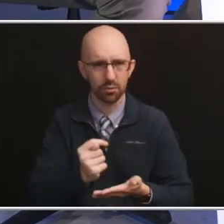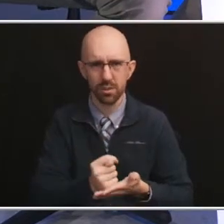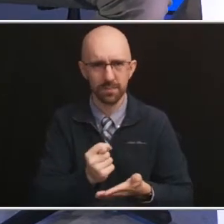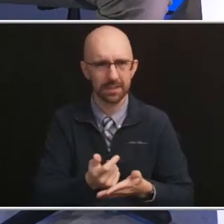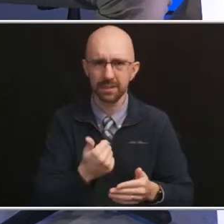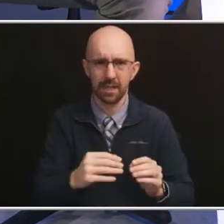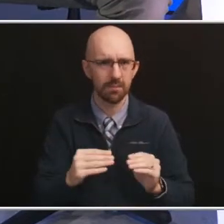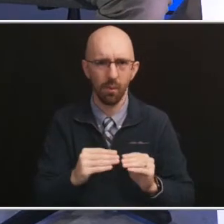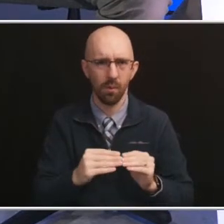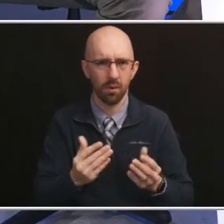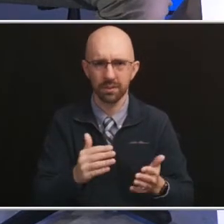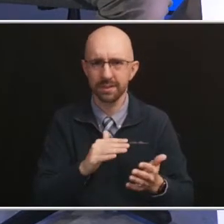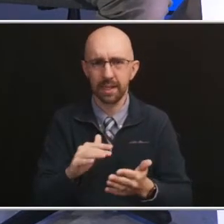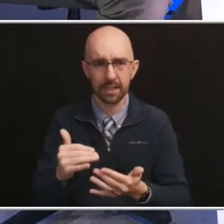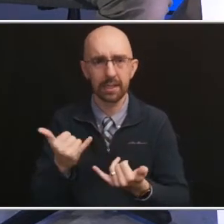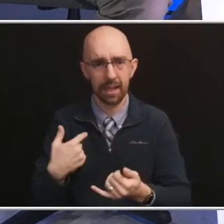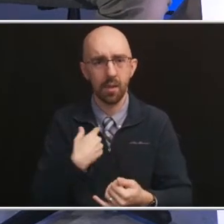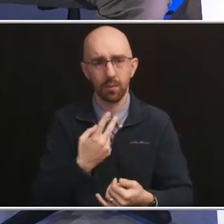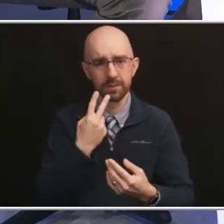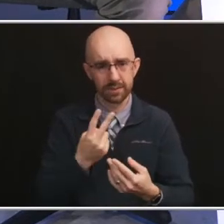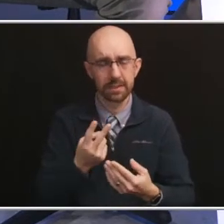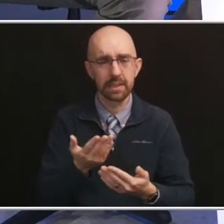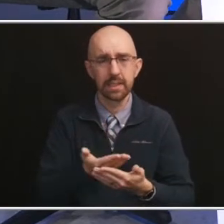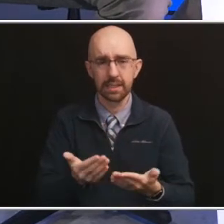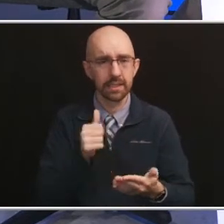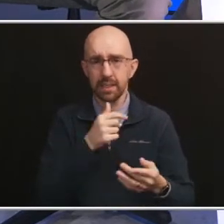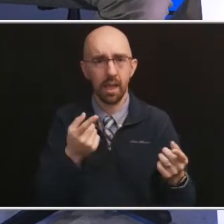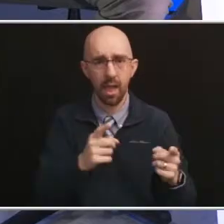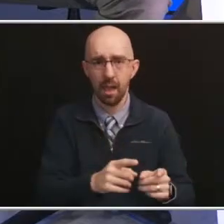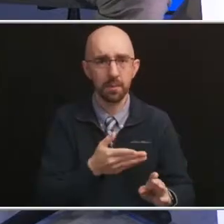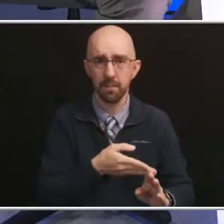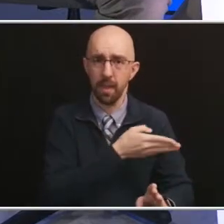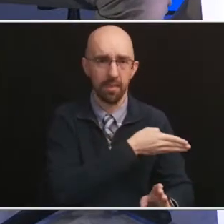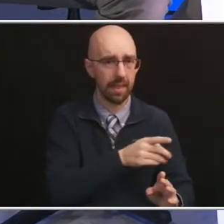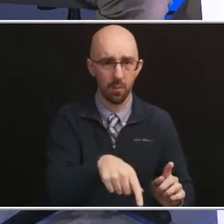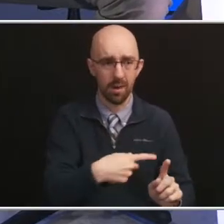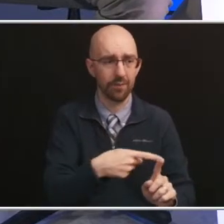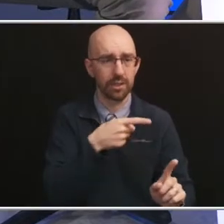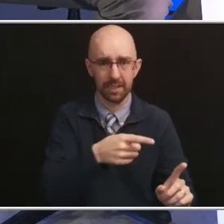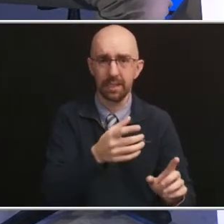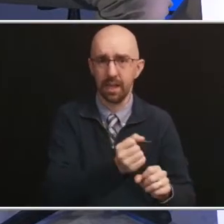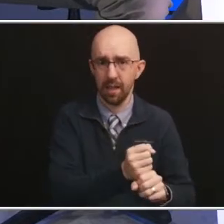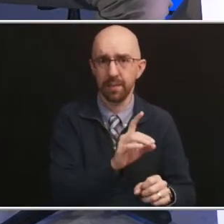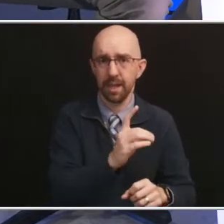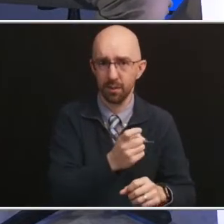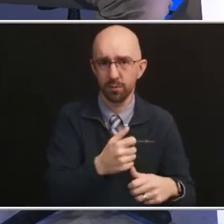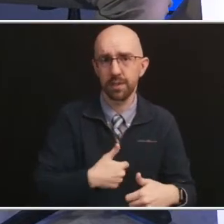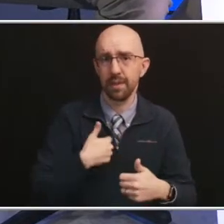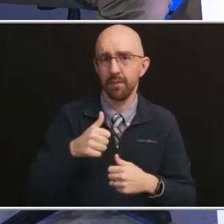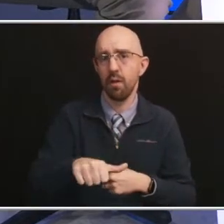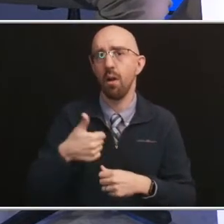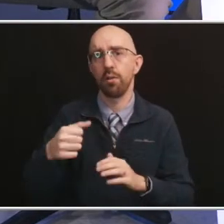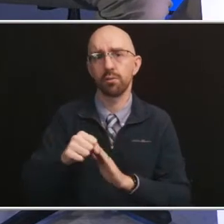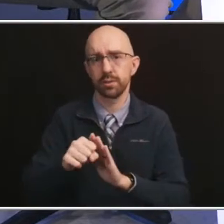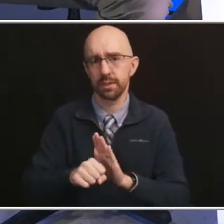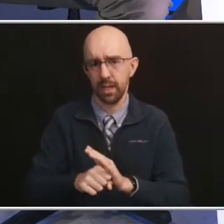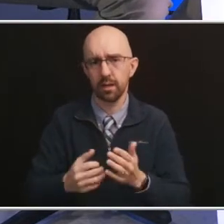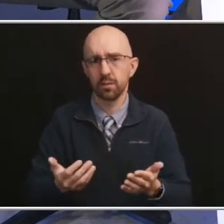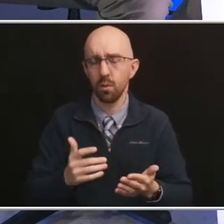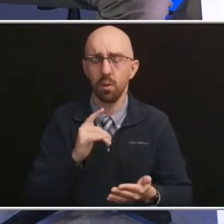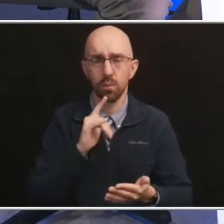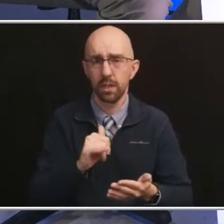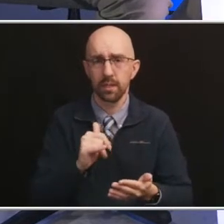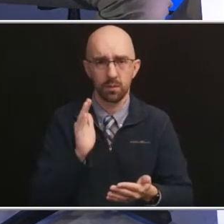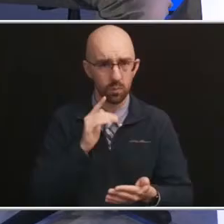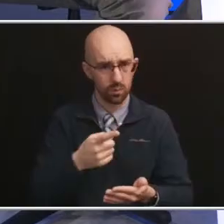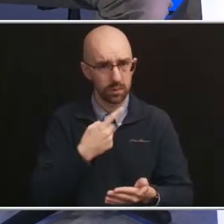And now we're seeing, these things weren't even happening when he was diagnosed, when we were living in another state. So it's really, would you say it's moving at